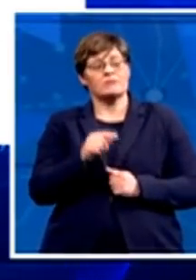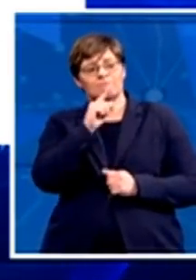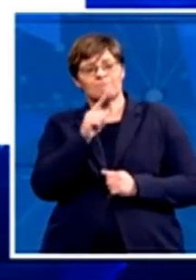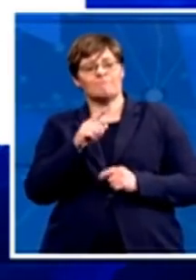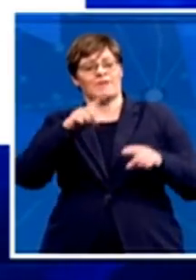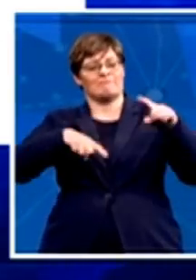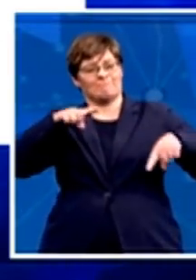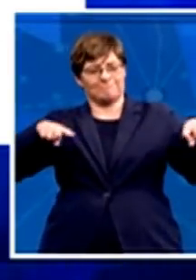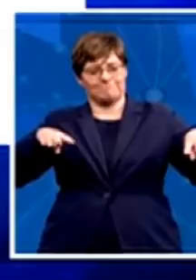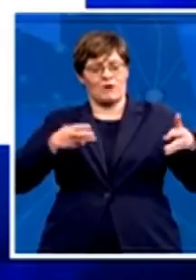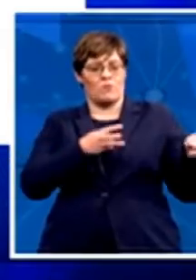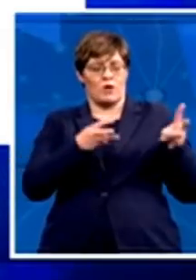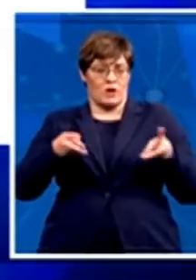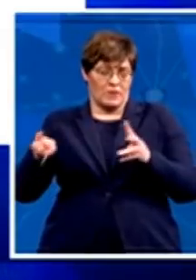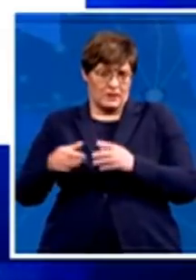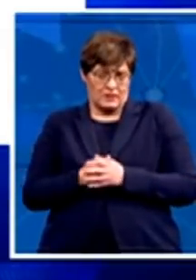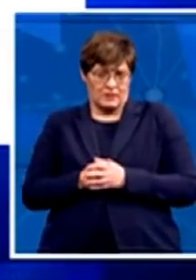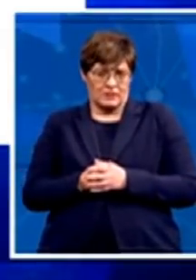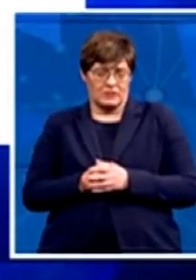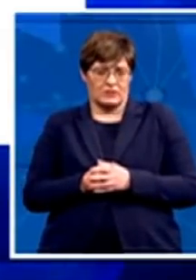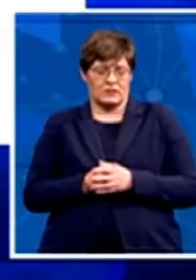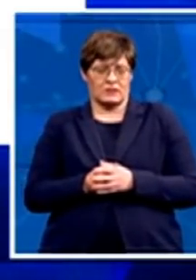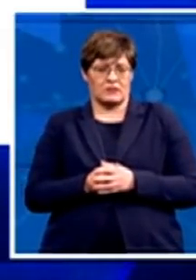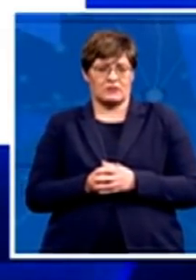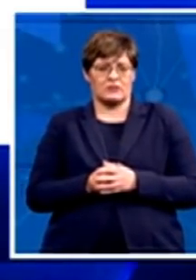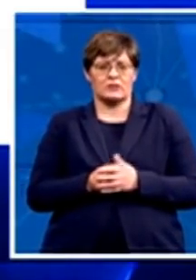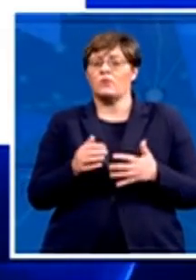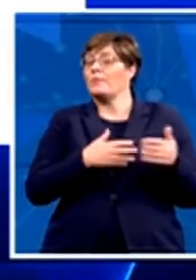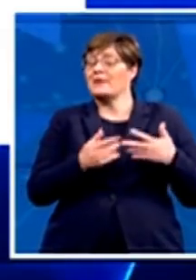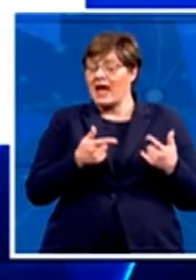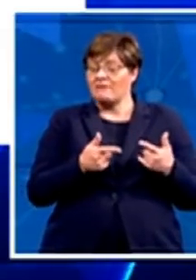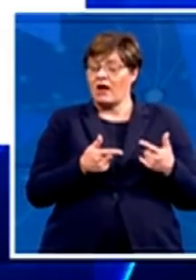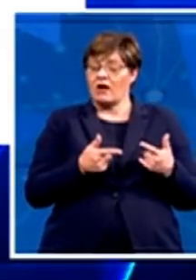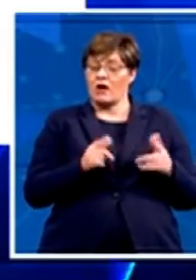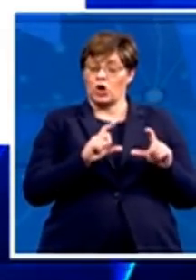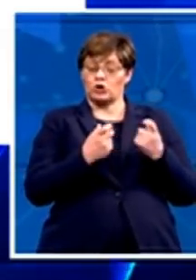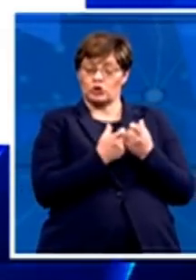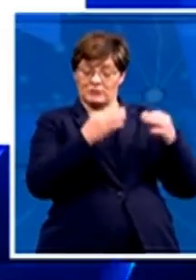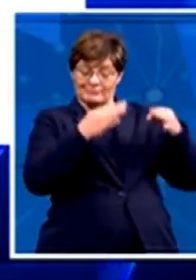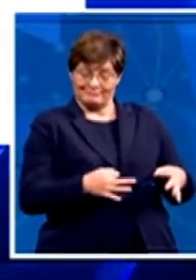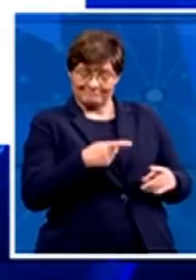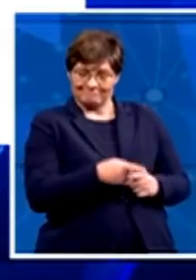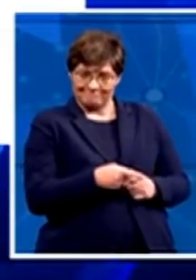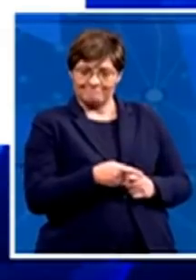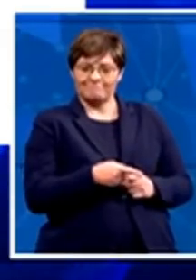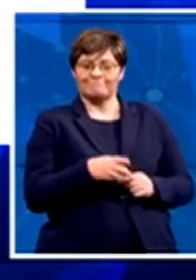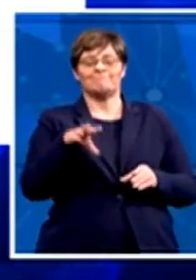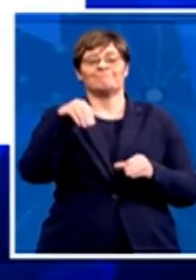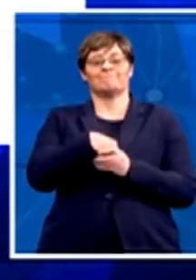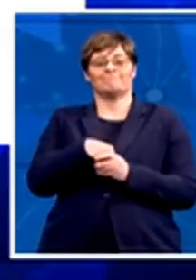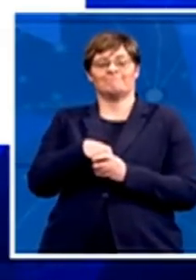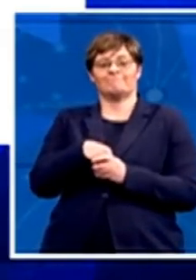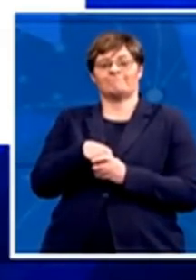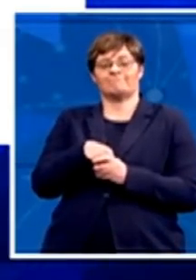whichever form the committee chooses, it does so within the confines of those golden rules. So